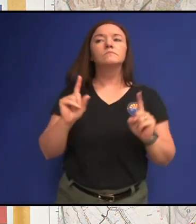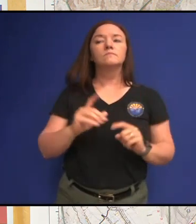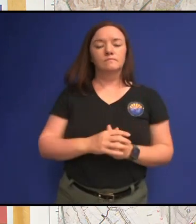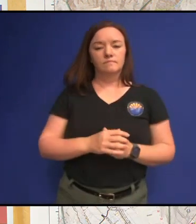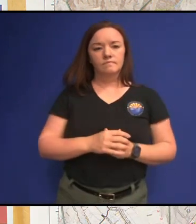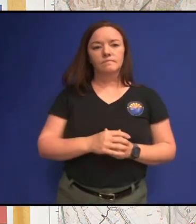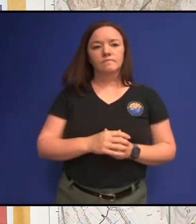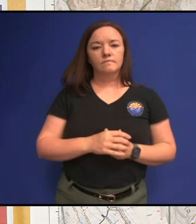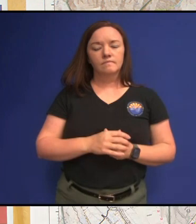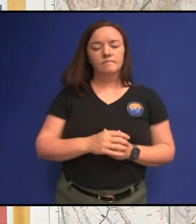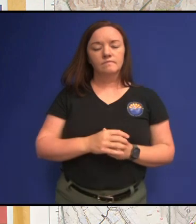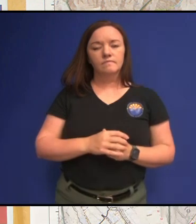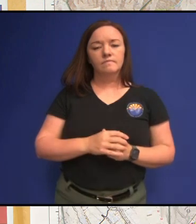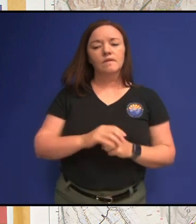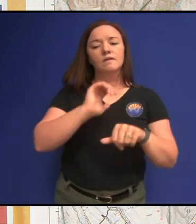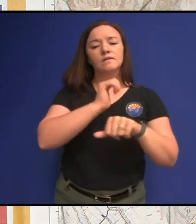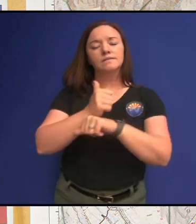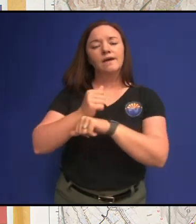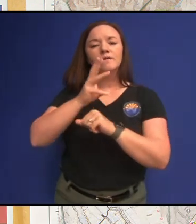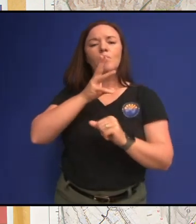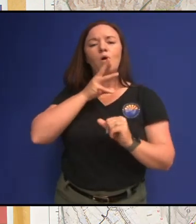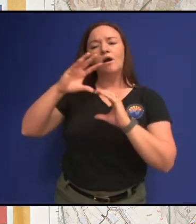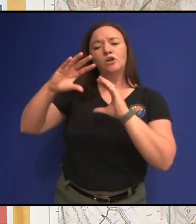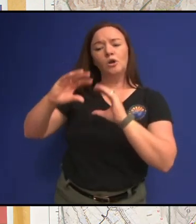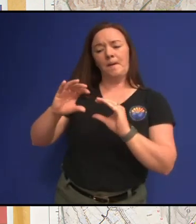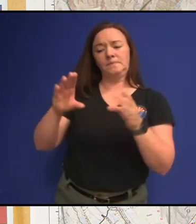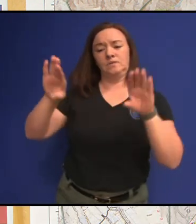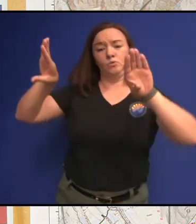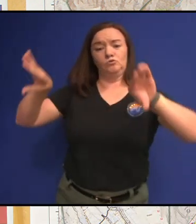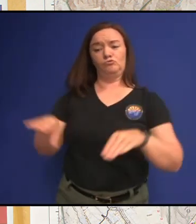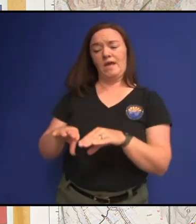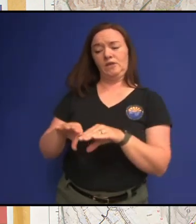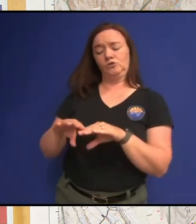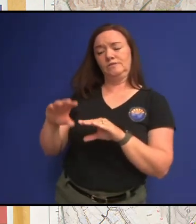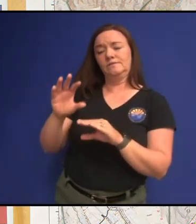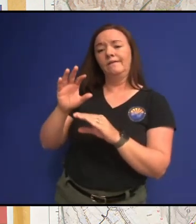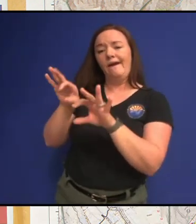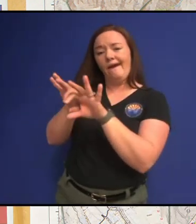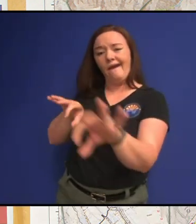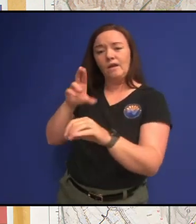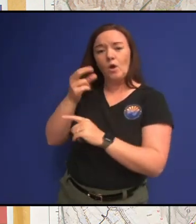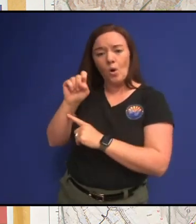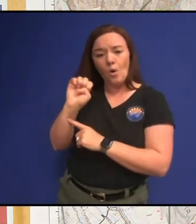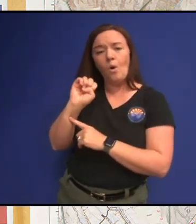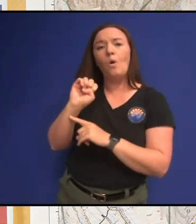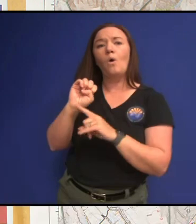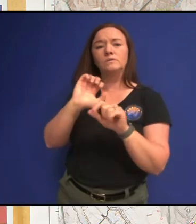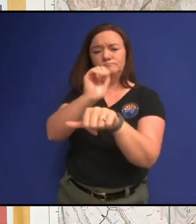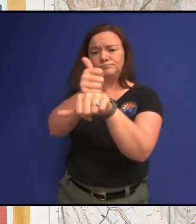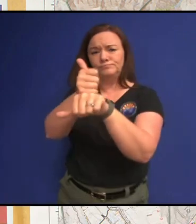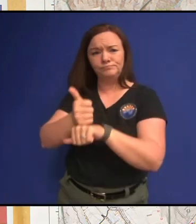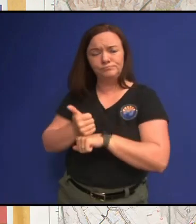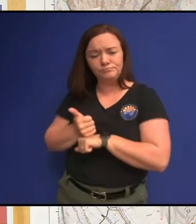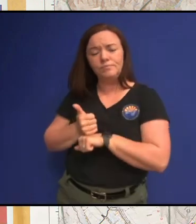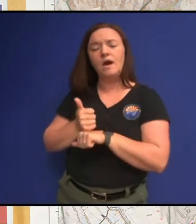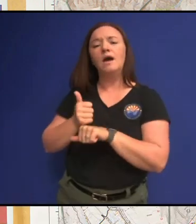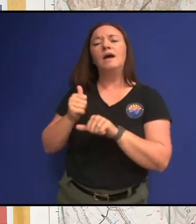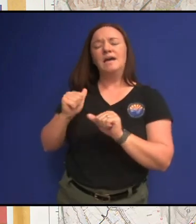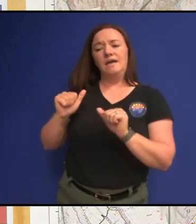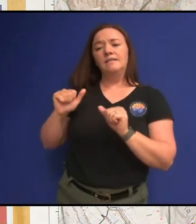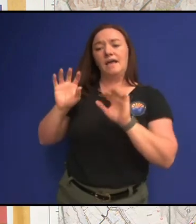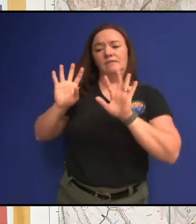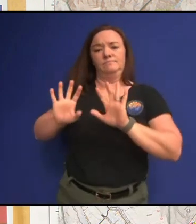had set up pumps down in these drainages and had pumps and hose lines going all the way across this. And they gridded and found spots and